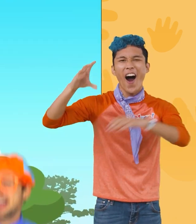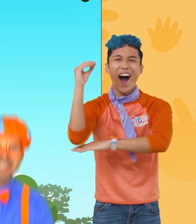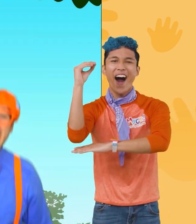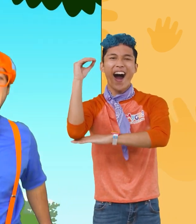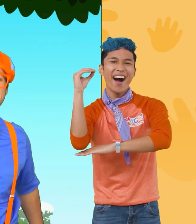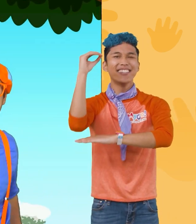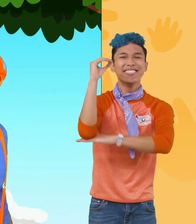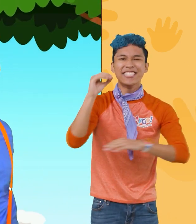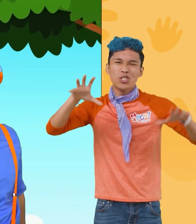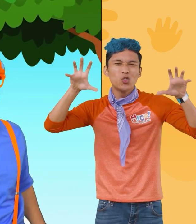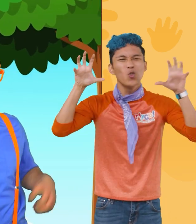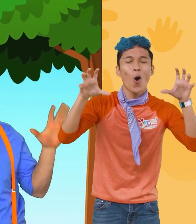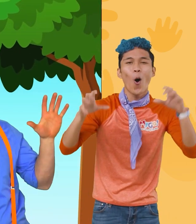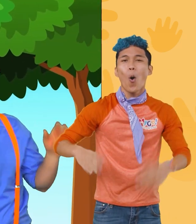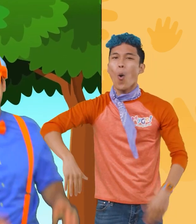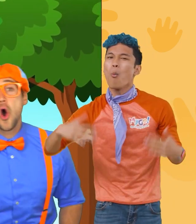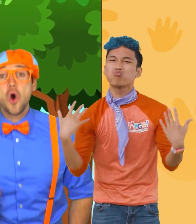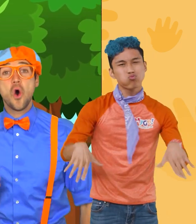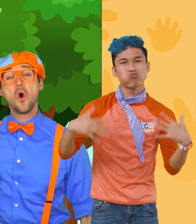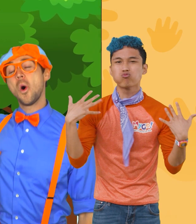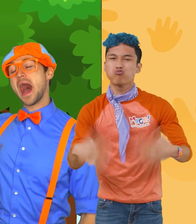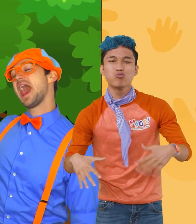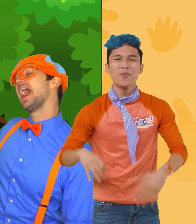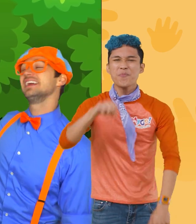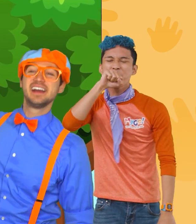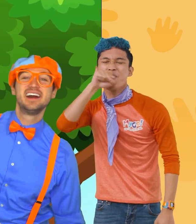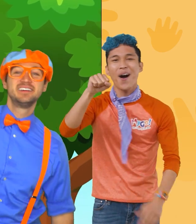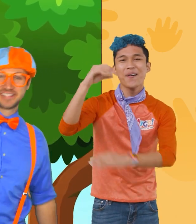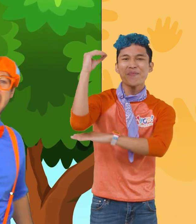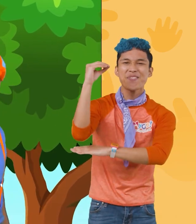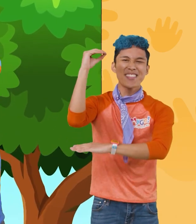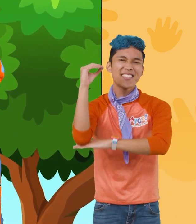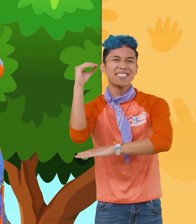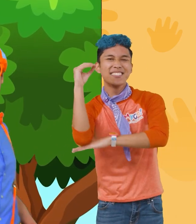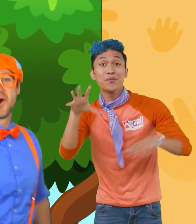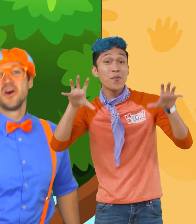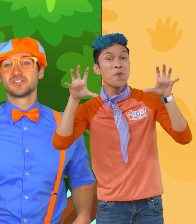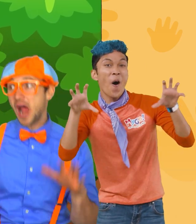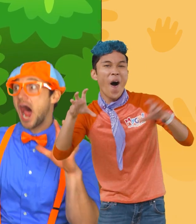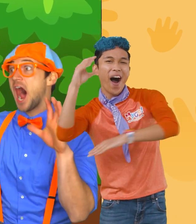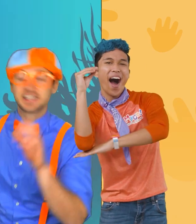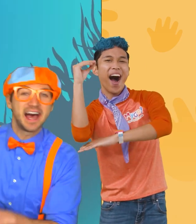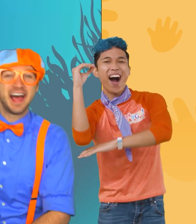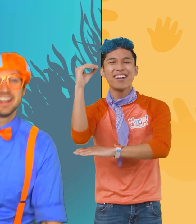Dinosaurs, dinosaurs. Oh, I love